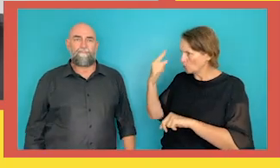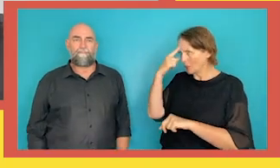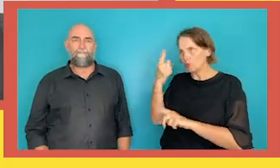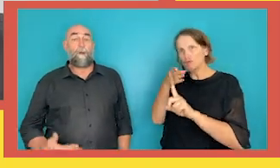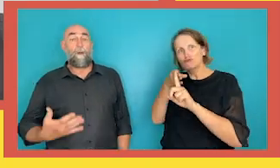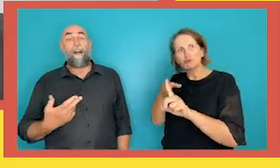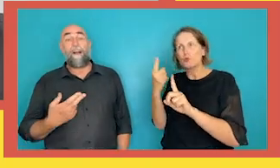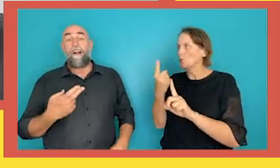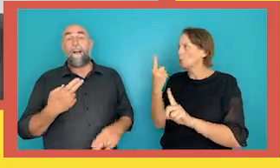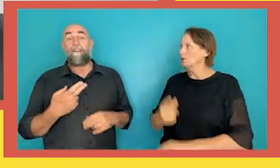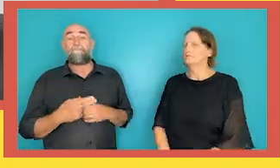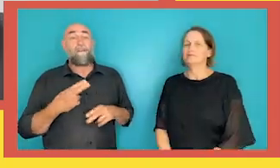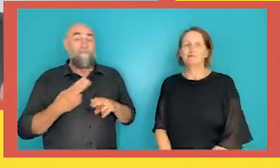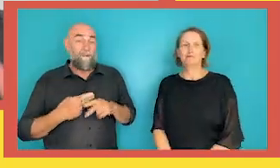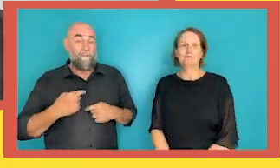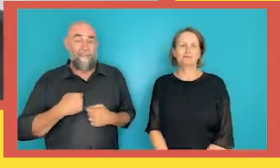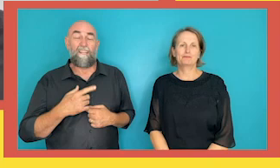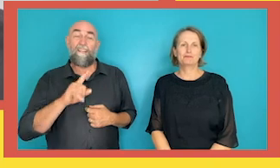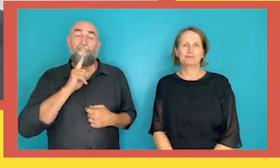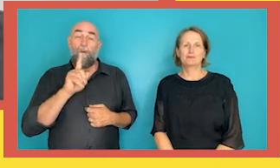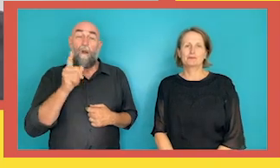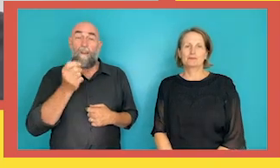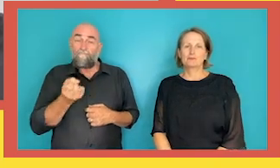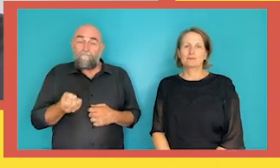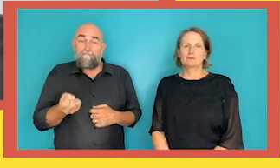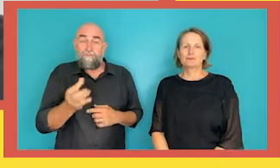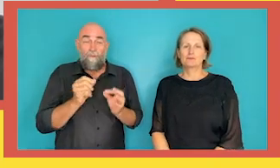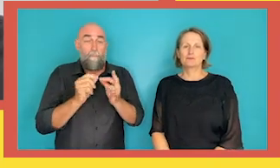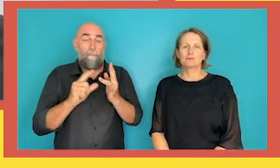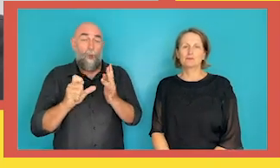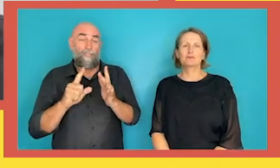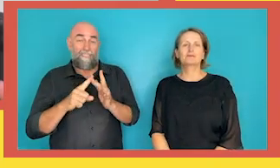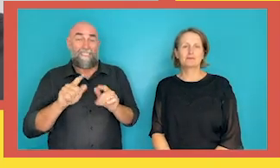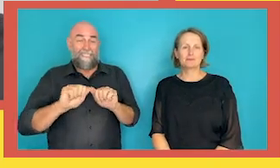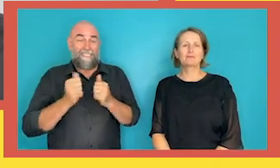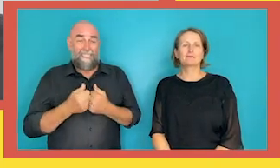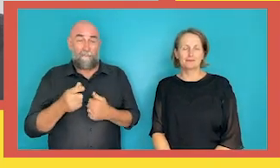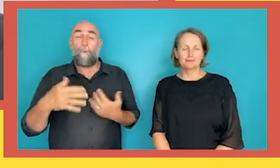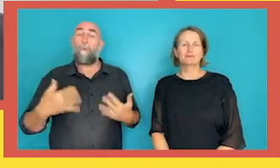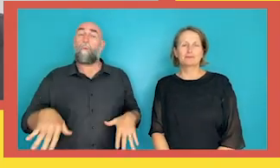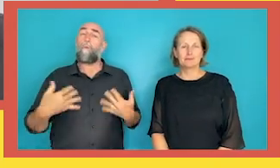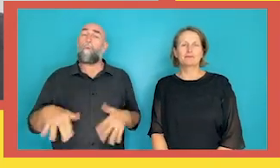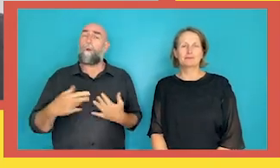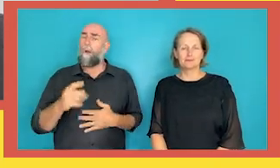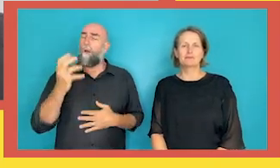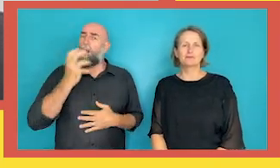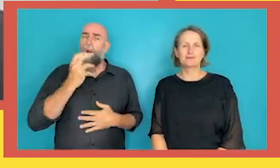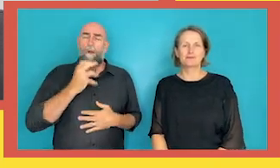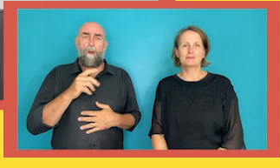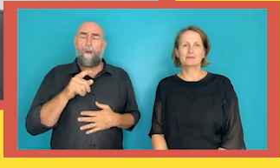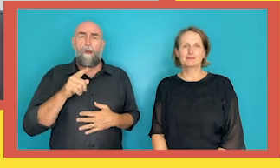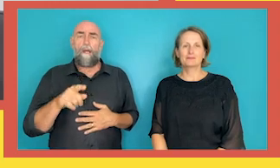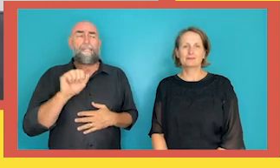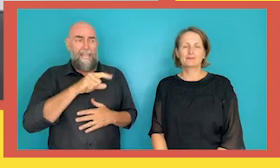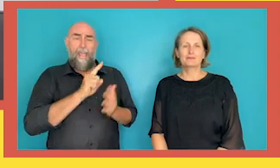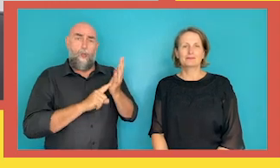Little Ripper moment. He's the Boccia team are one of You Little Ripper's favourite members of the family. I think that apart